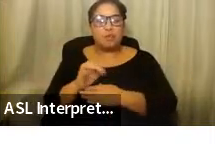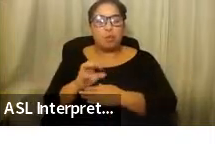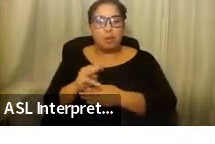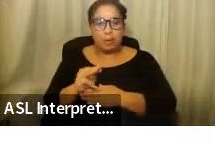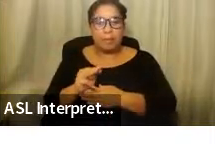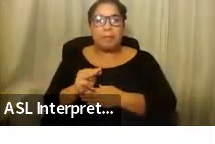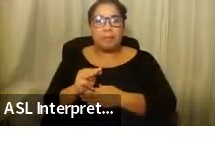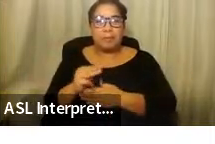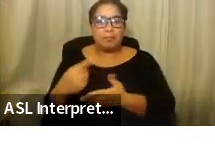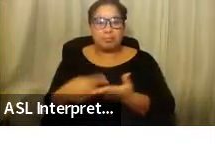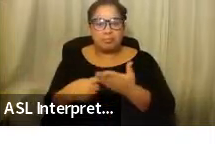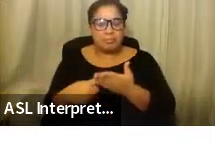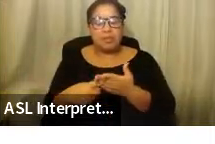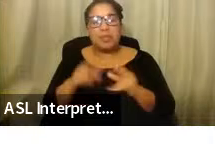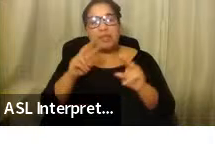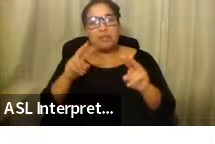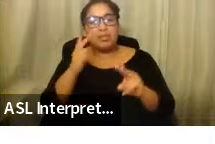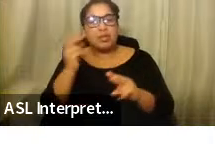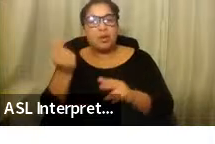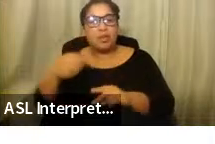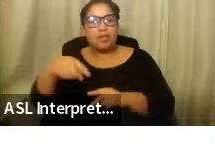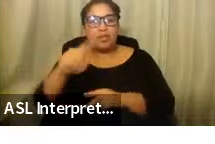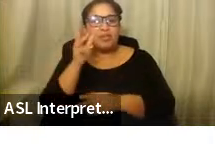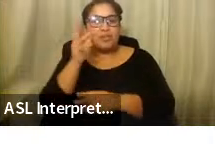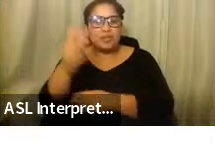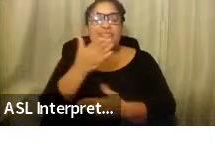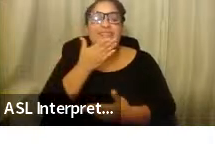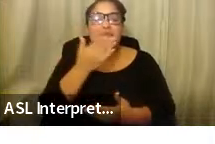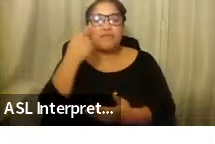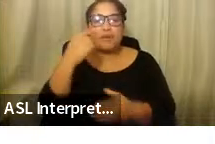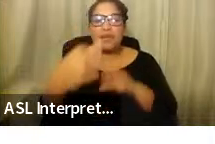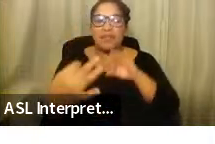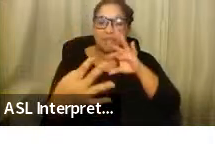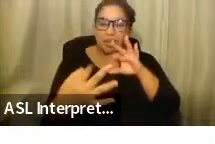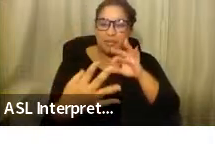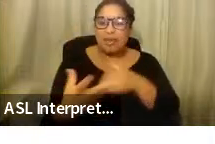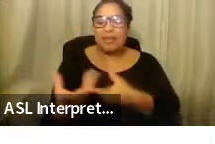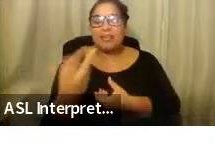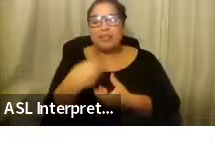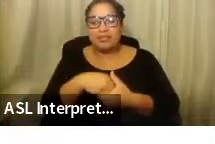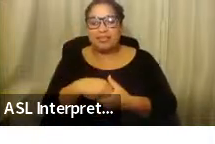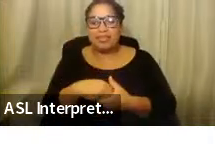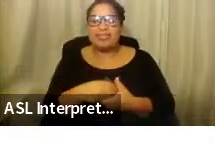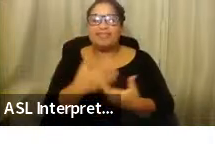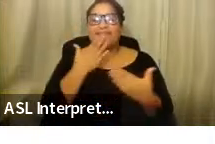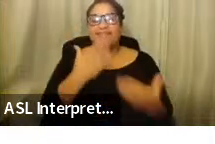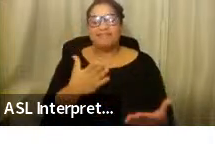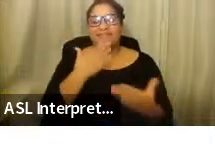in the future, and thank you for your input and being here. Appreciate it.